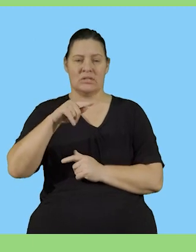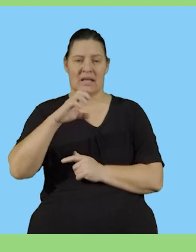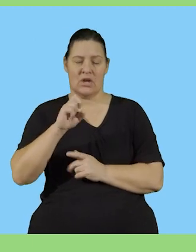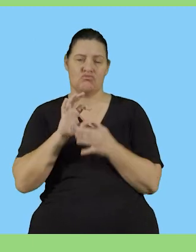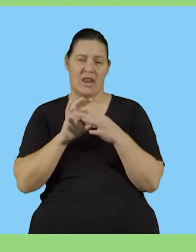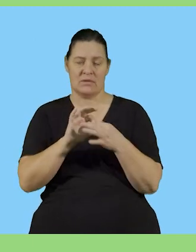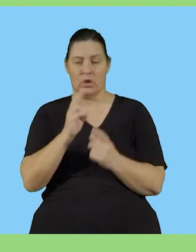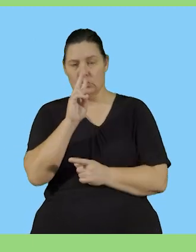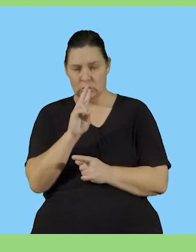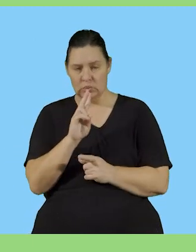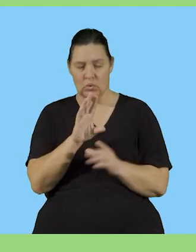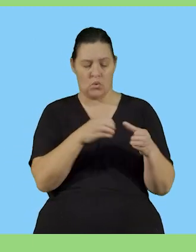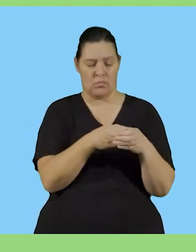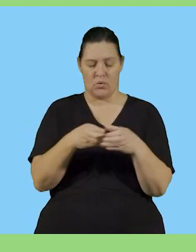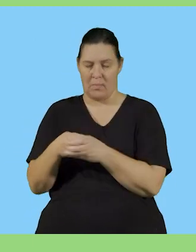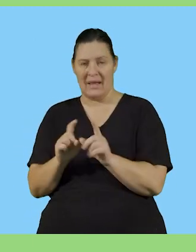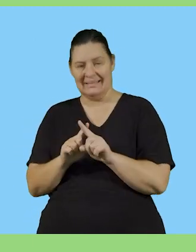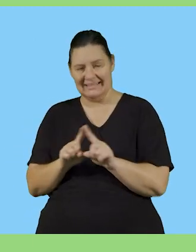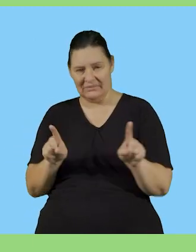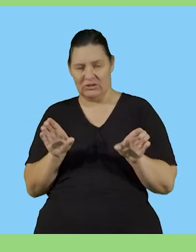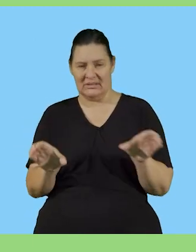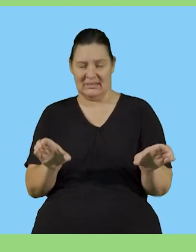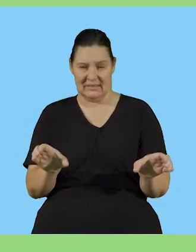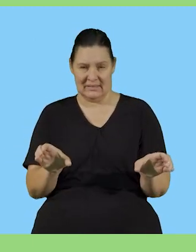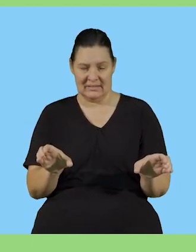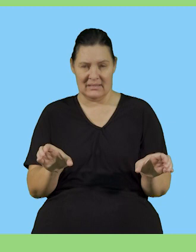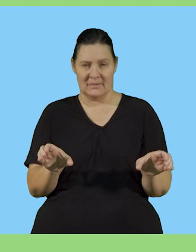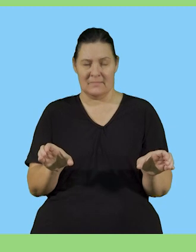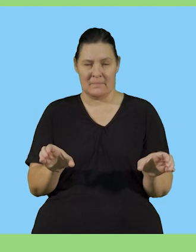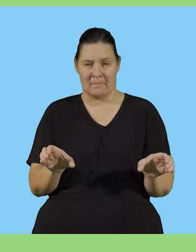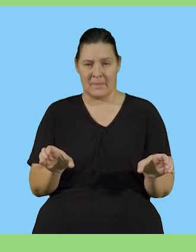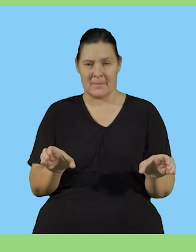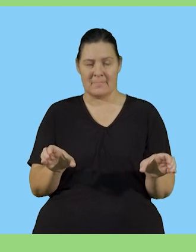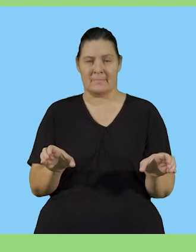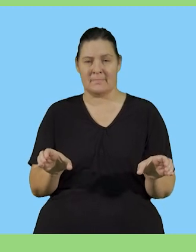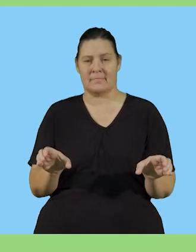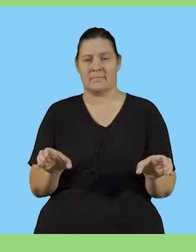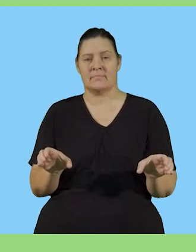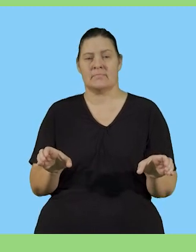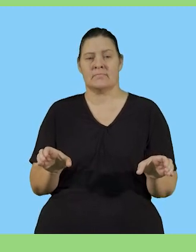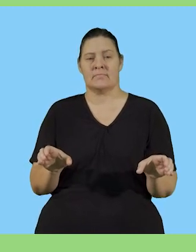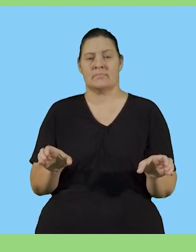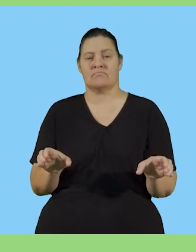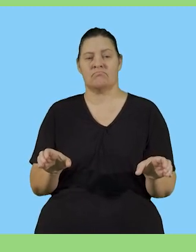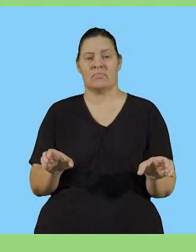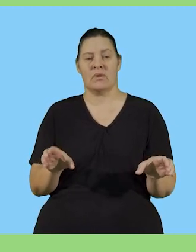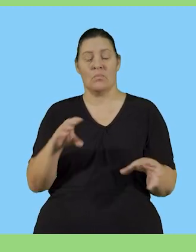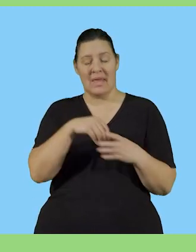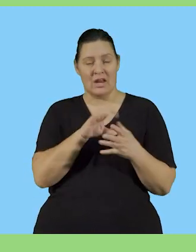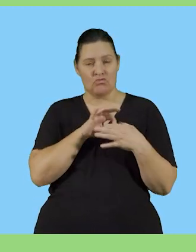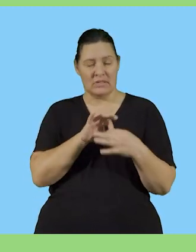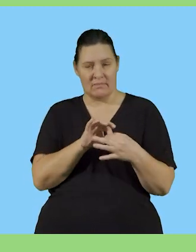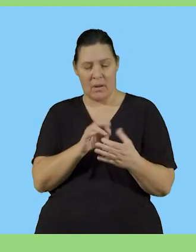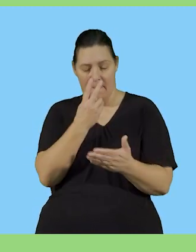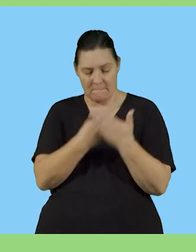symbiotic relationship between two organisms of different species. These are two organisms from different species, and